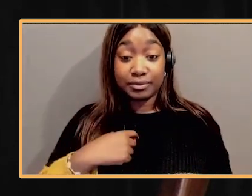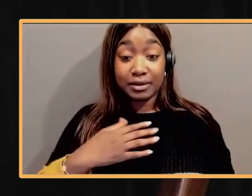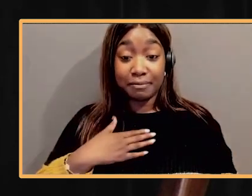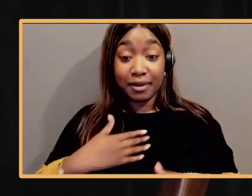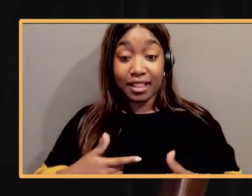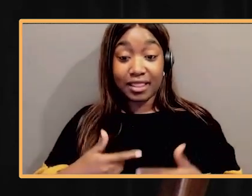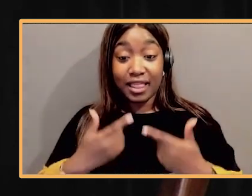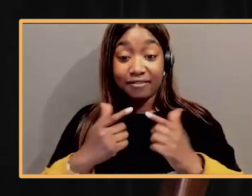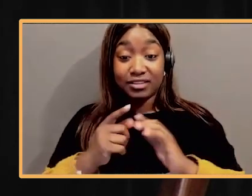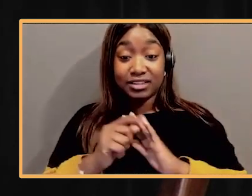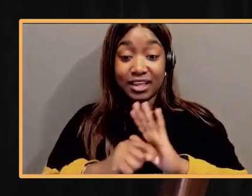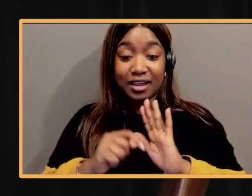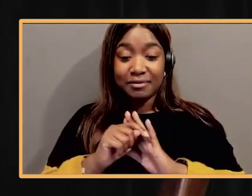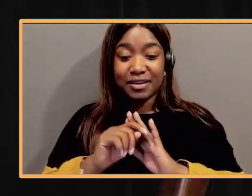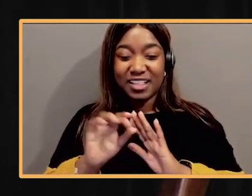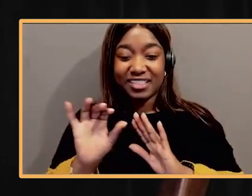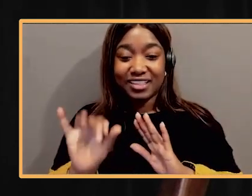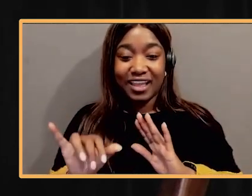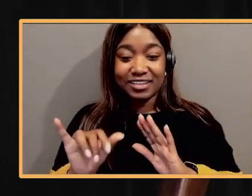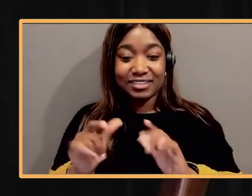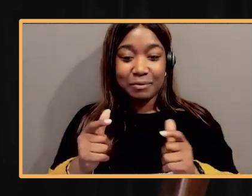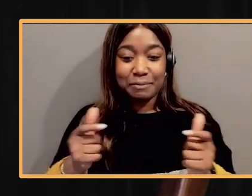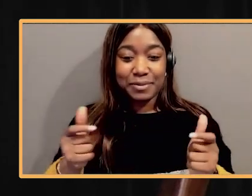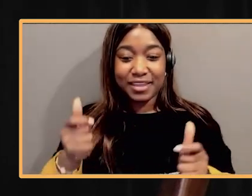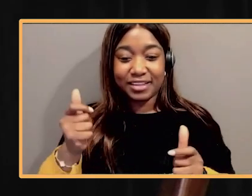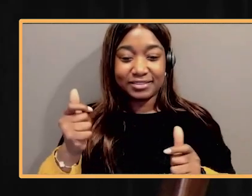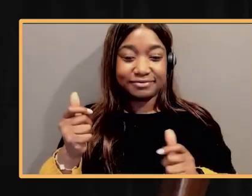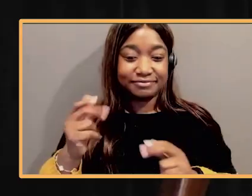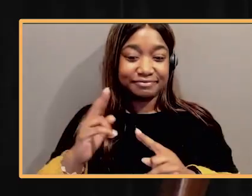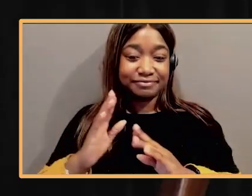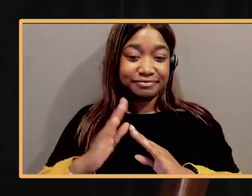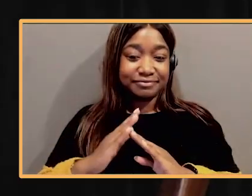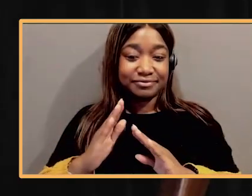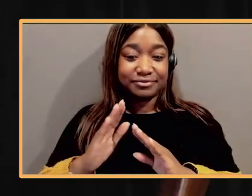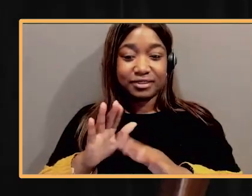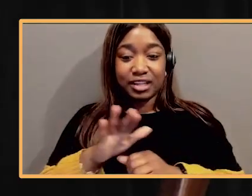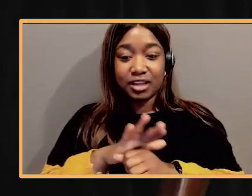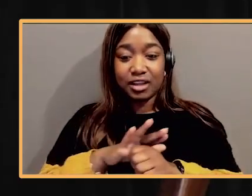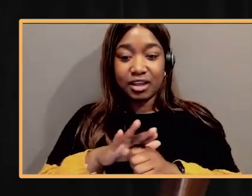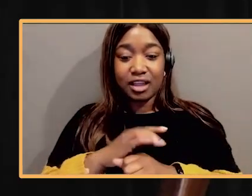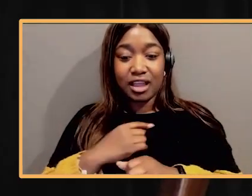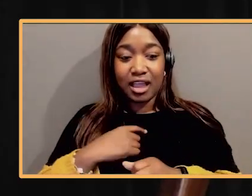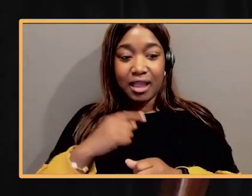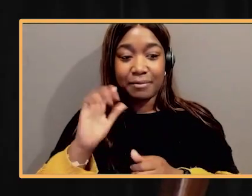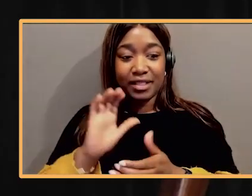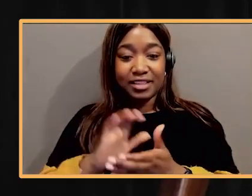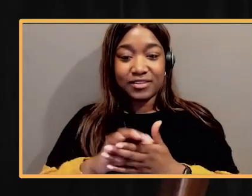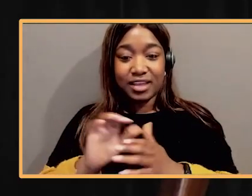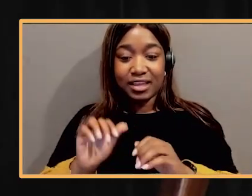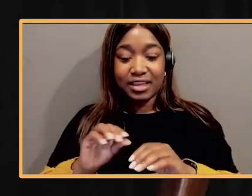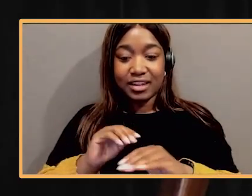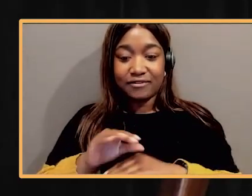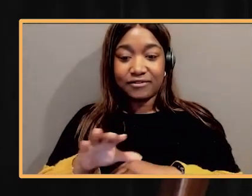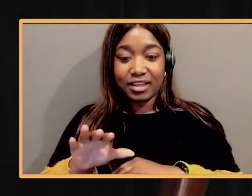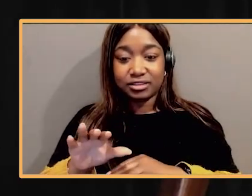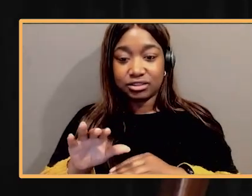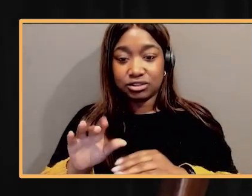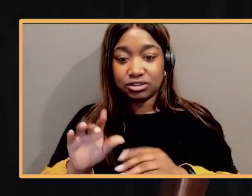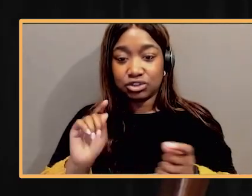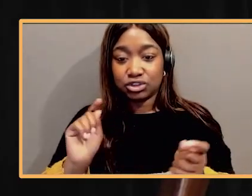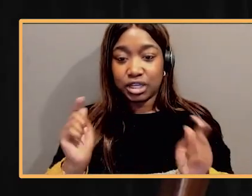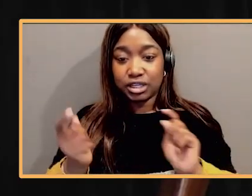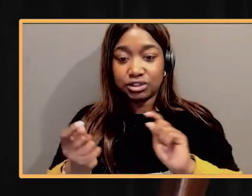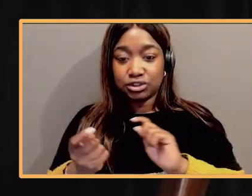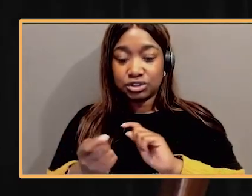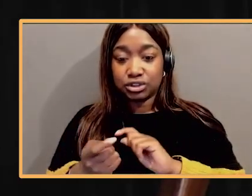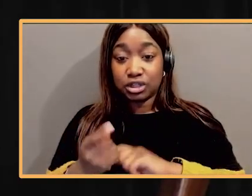the biggest. For me, that is an area where I would like to believe I can, affect change. And so for me,